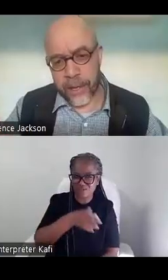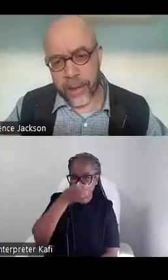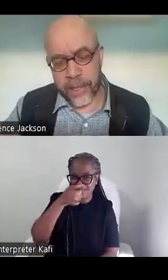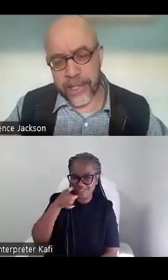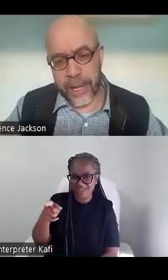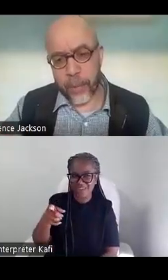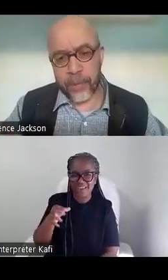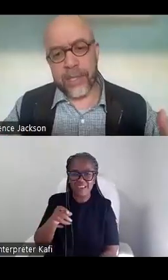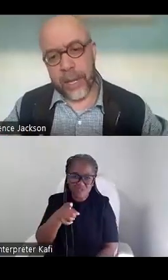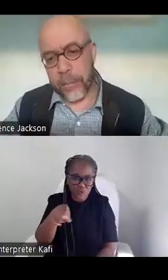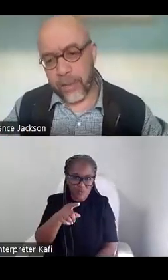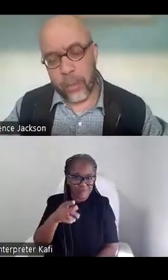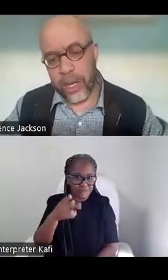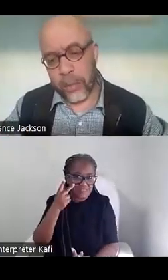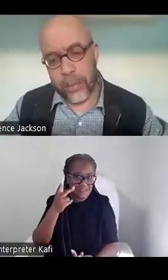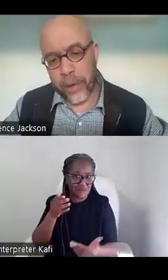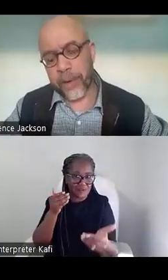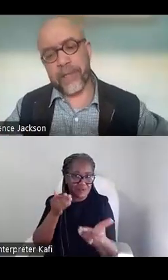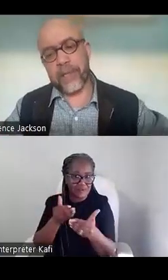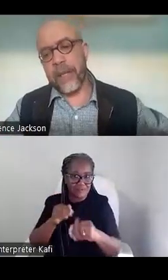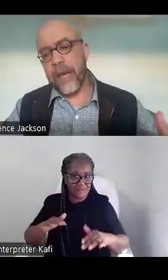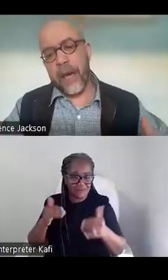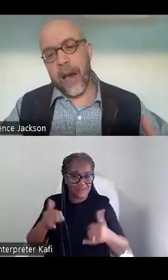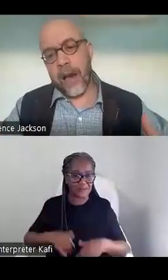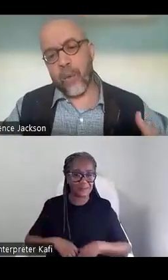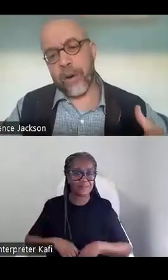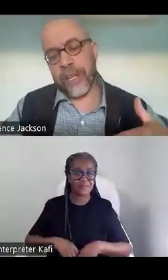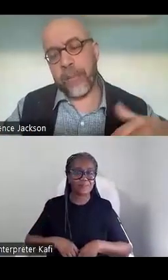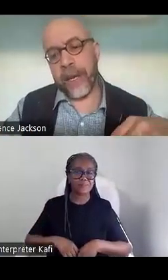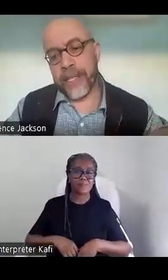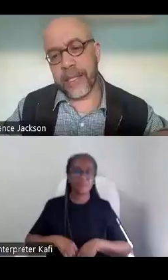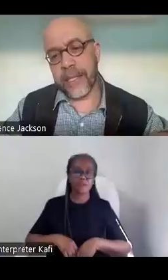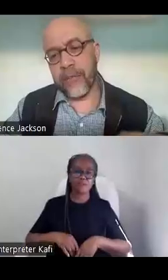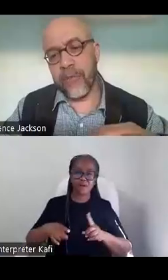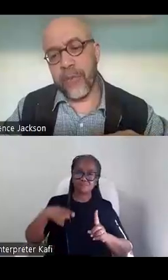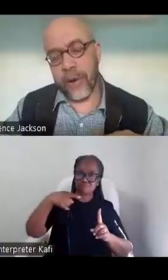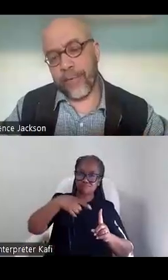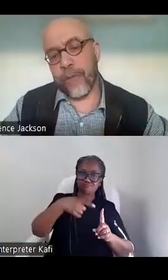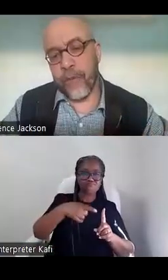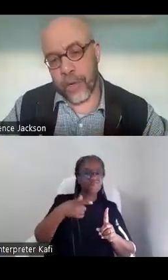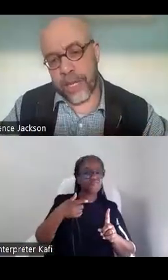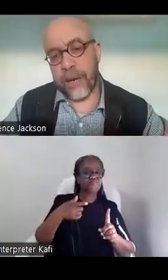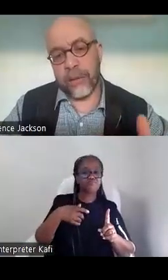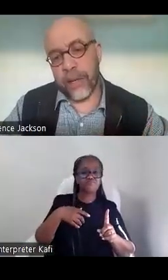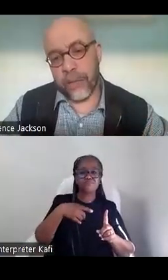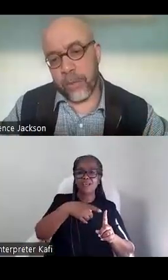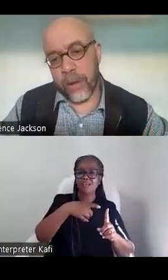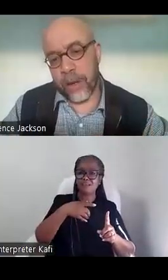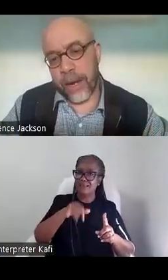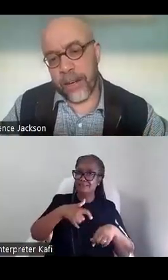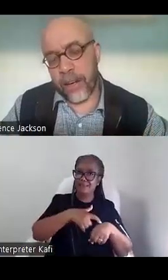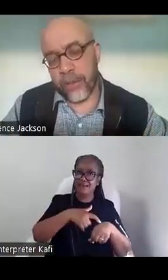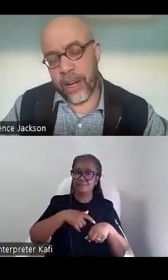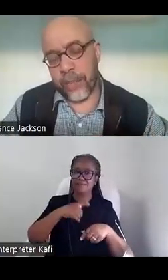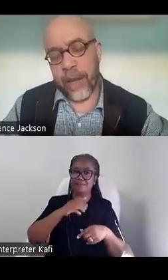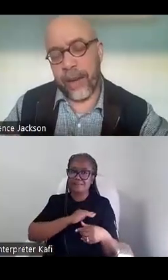earliest examples. It's an eminent domain by Mayor Preston. Where he basically forced out.